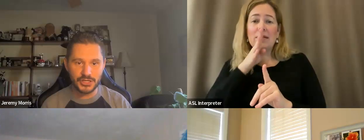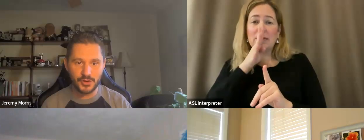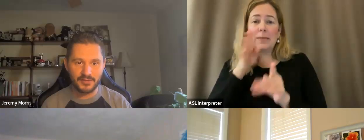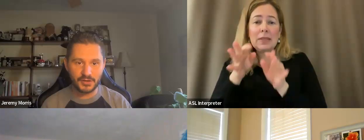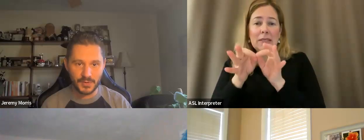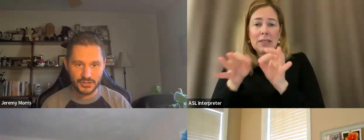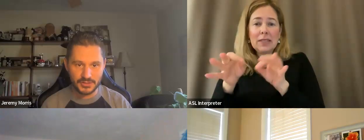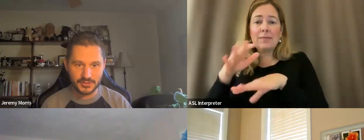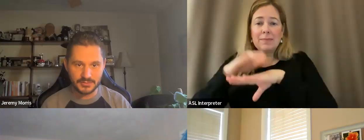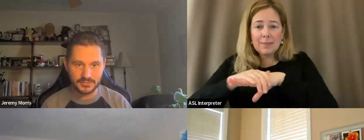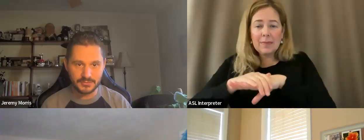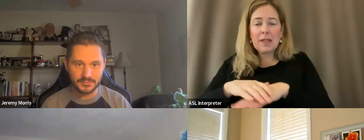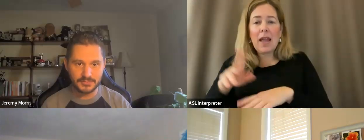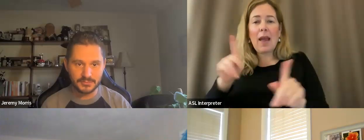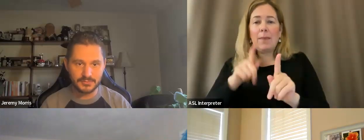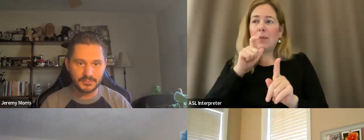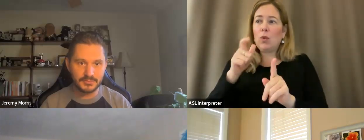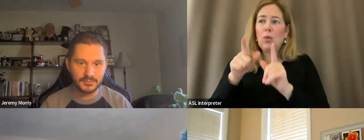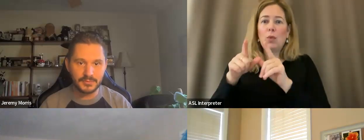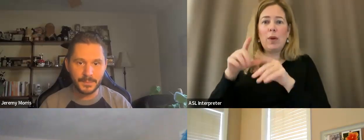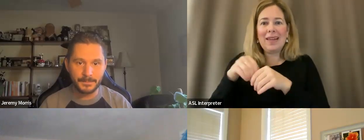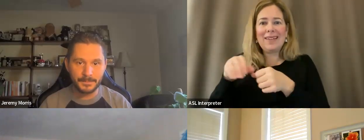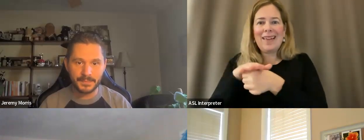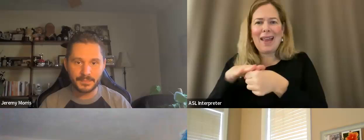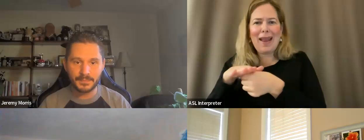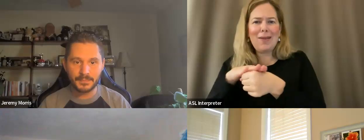underserved geographic regions.